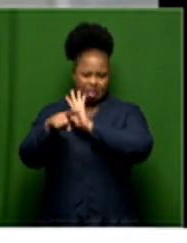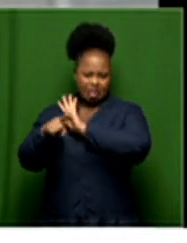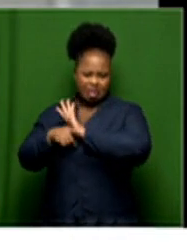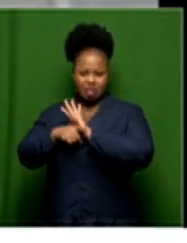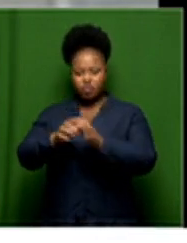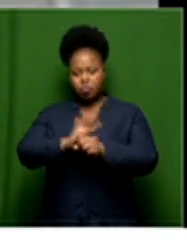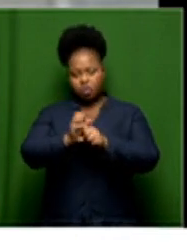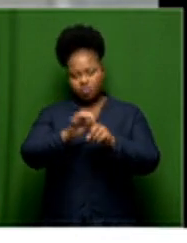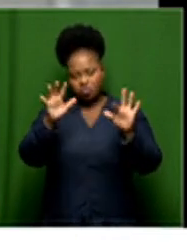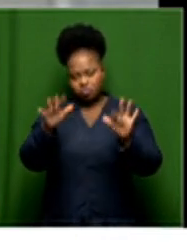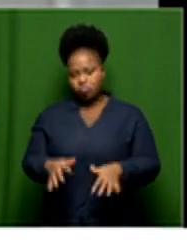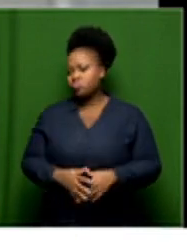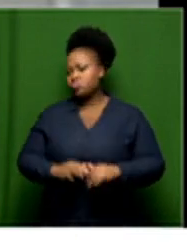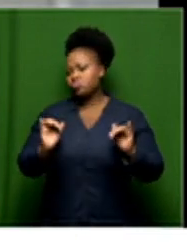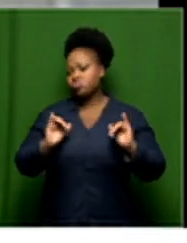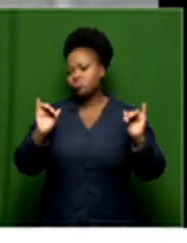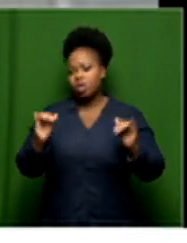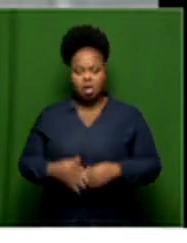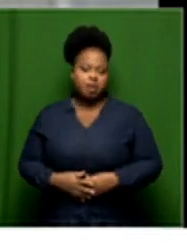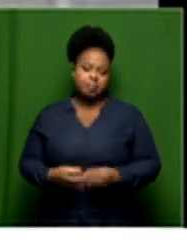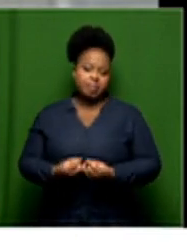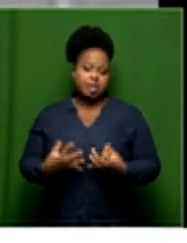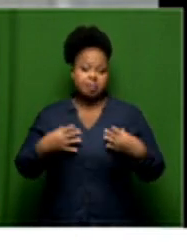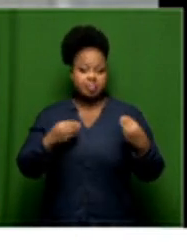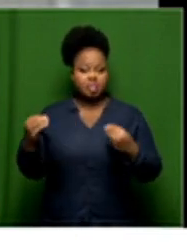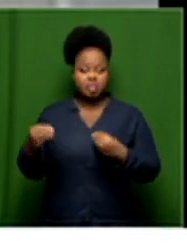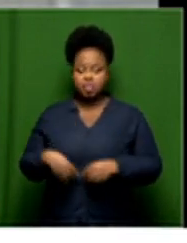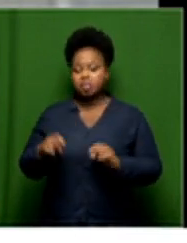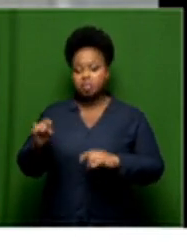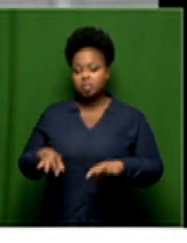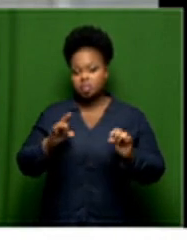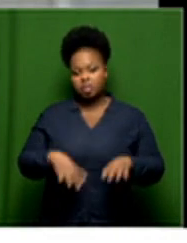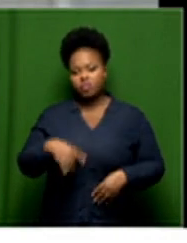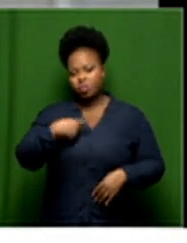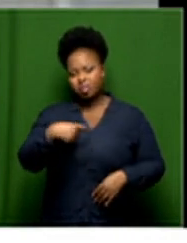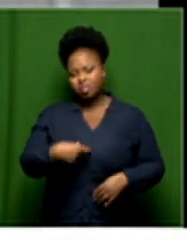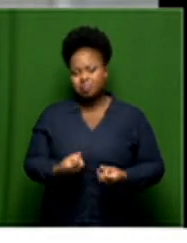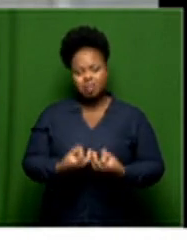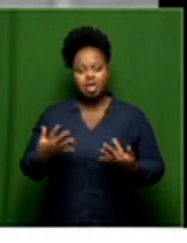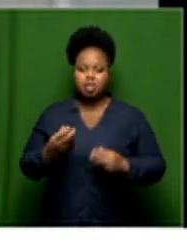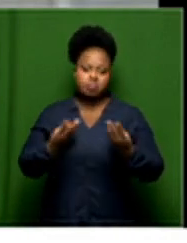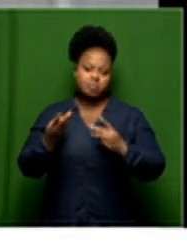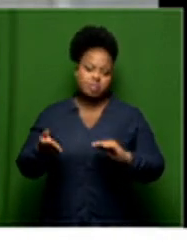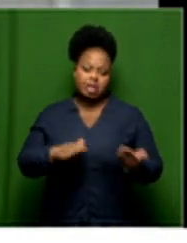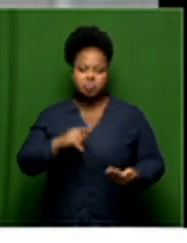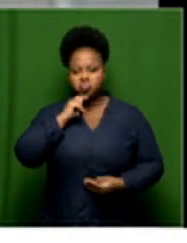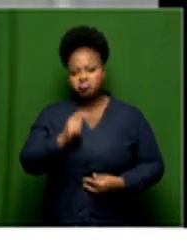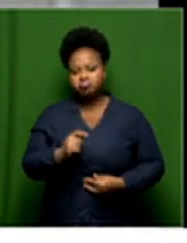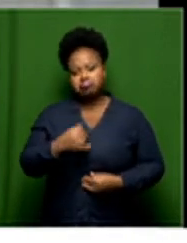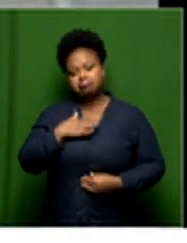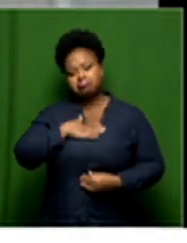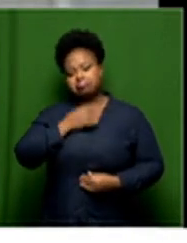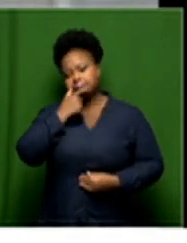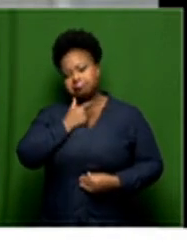come out of COVID. It's been traumatic for a lot of businesses, and on a personal level, and the loss of human lives is